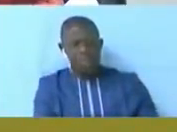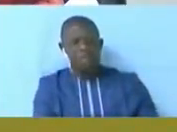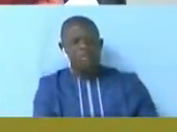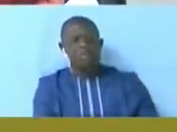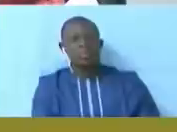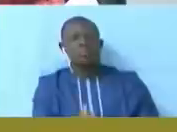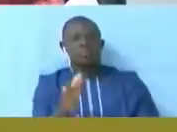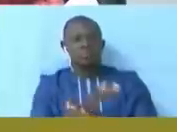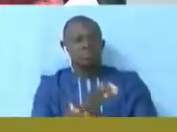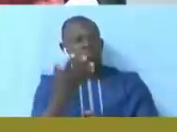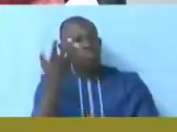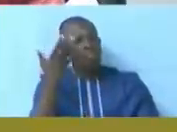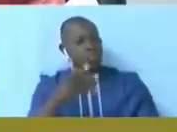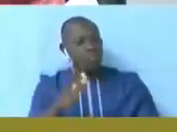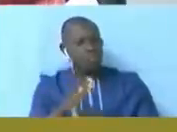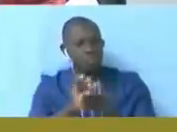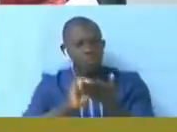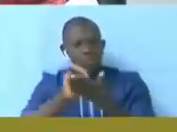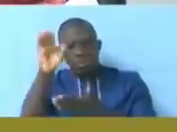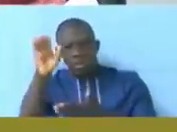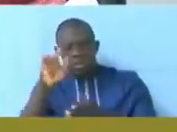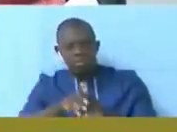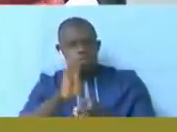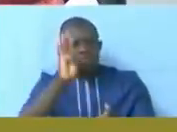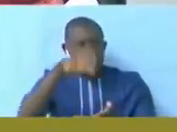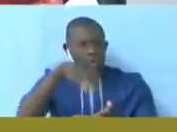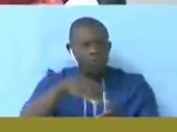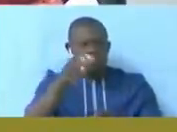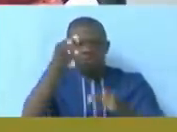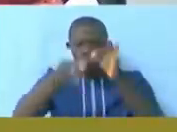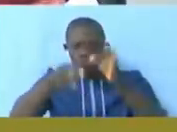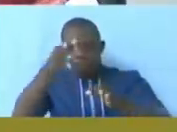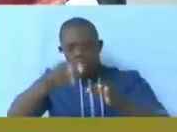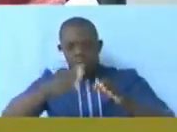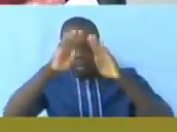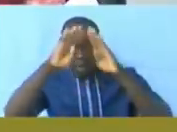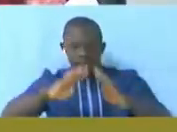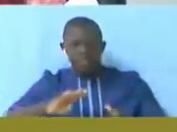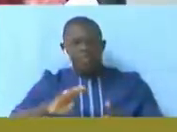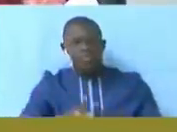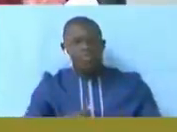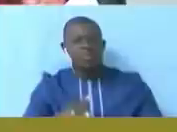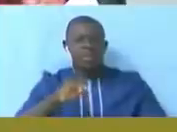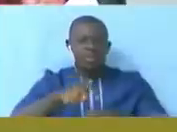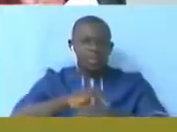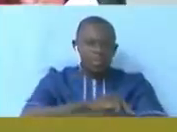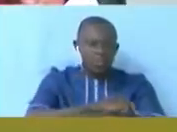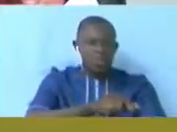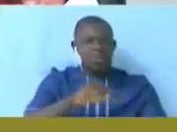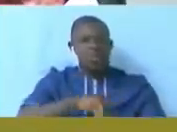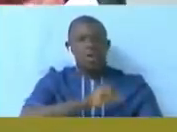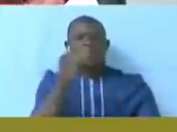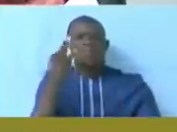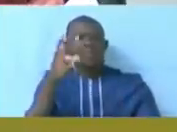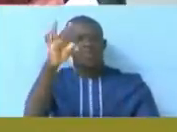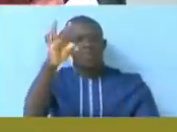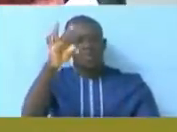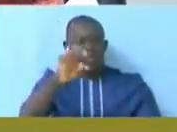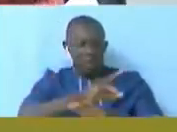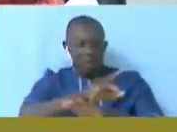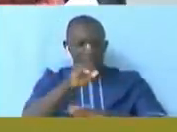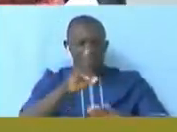During your postings at the Banjul Magistrates Court, as well as Mansakonko and Farafenye. Follow what I Banjul Magistrates Court